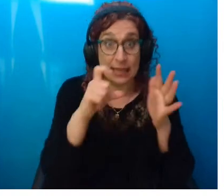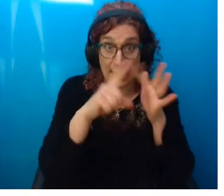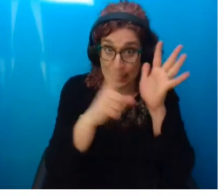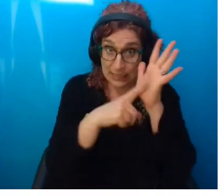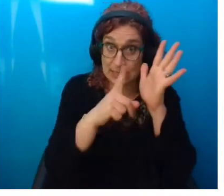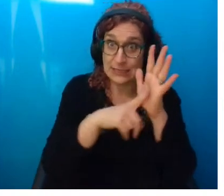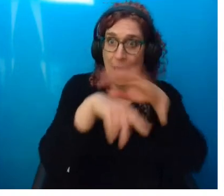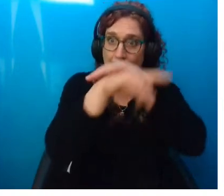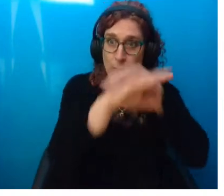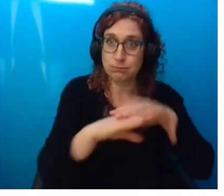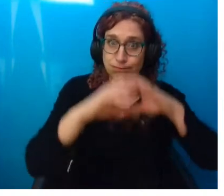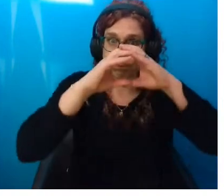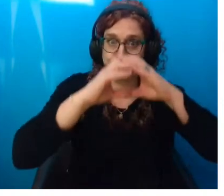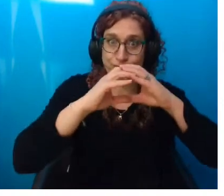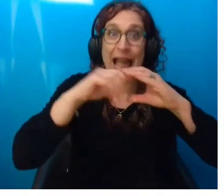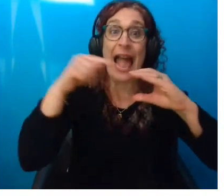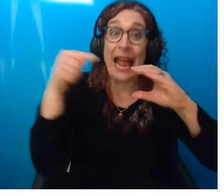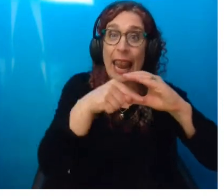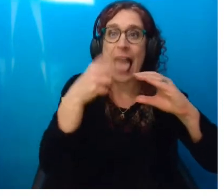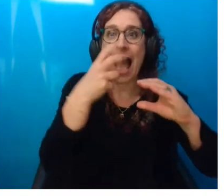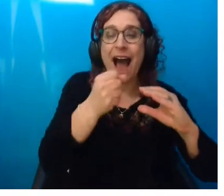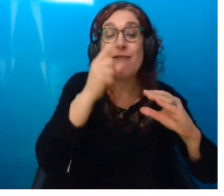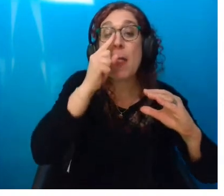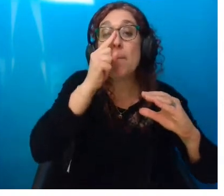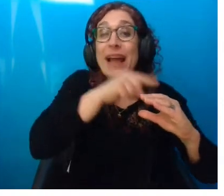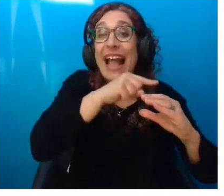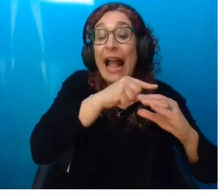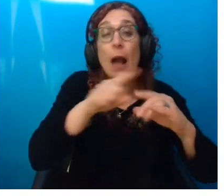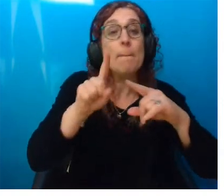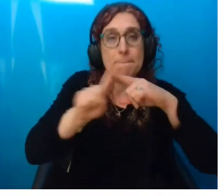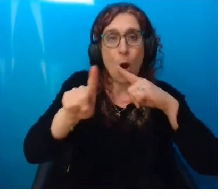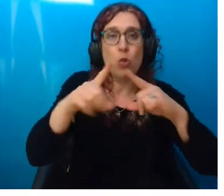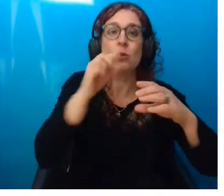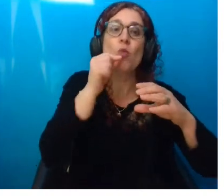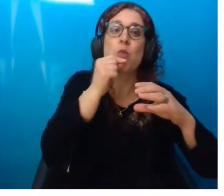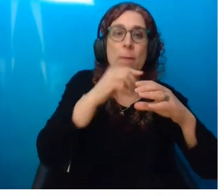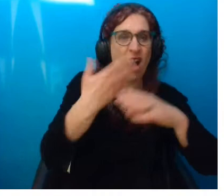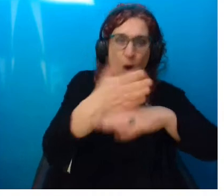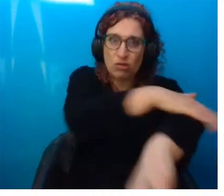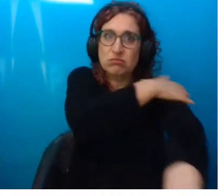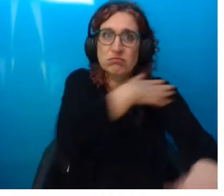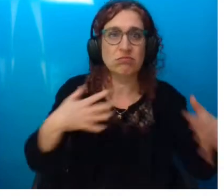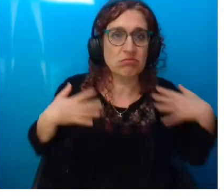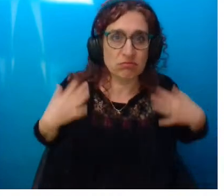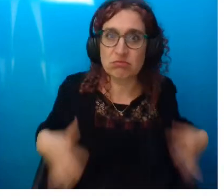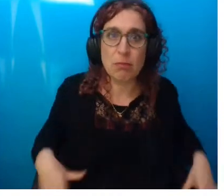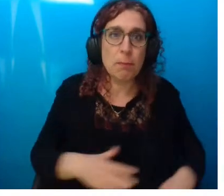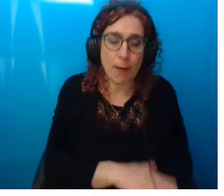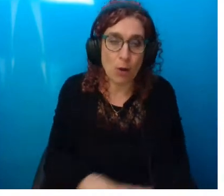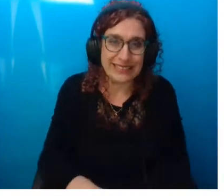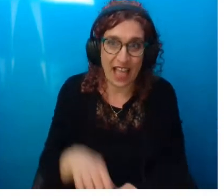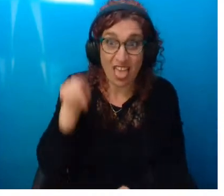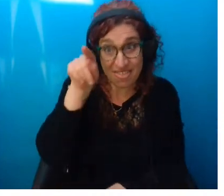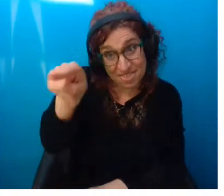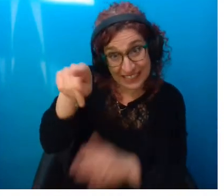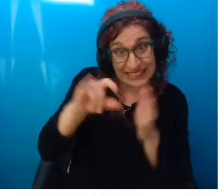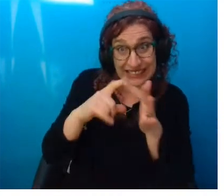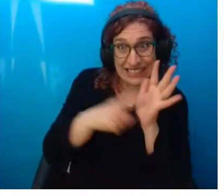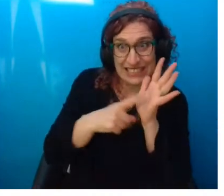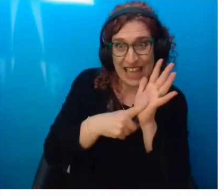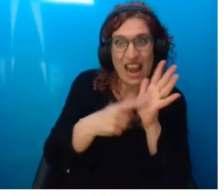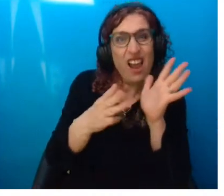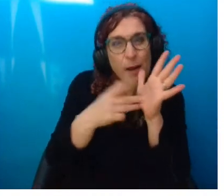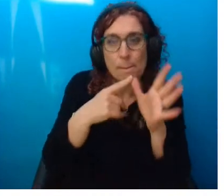beautiful pink granules, line most body surfaces, and they're the principal effector cell in allergic